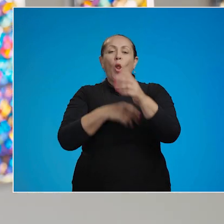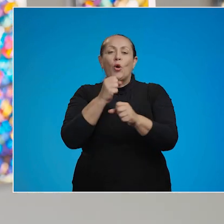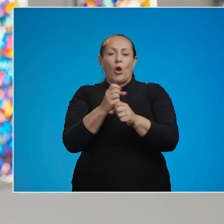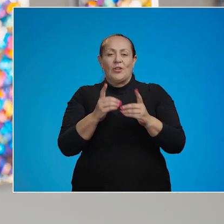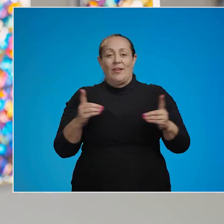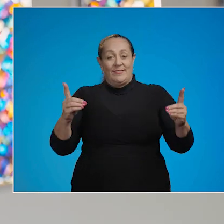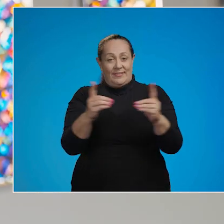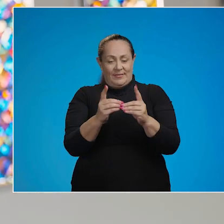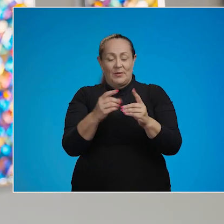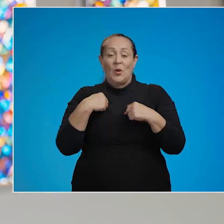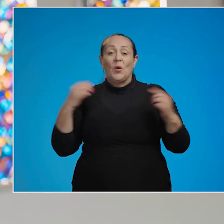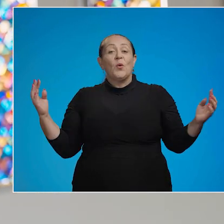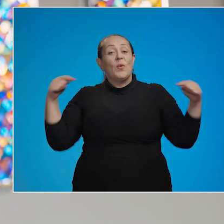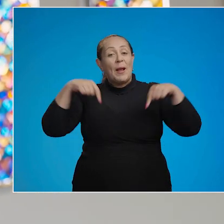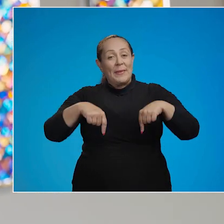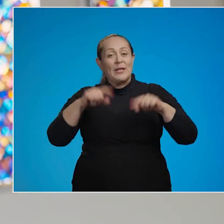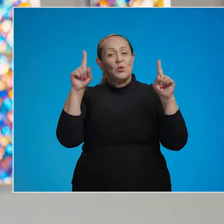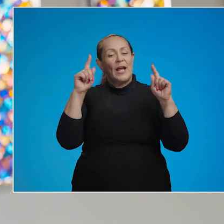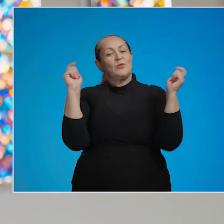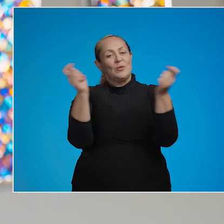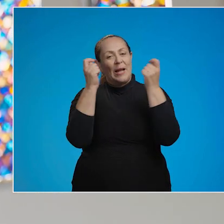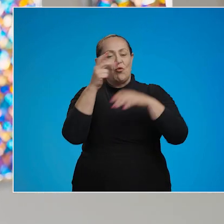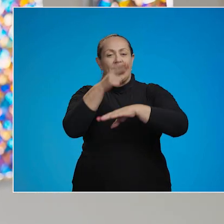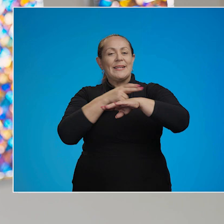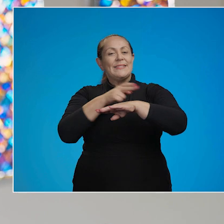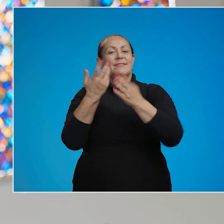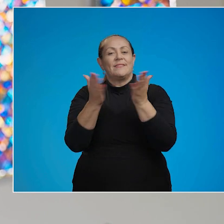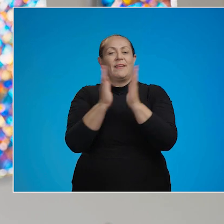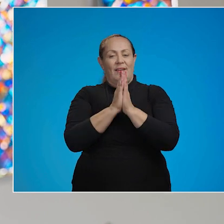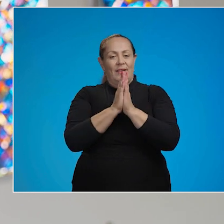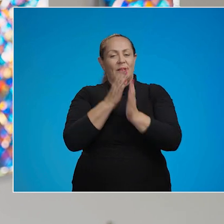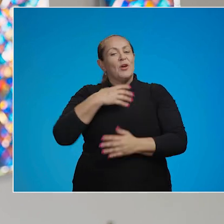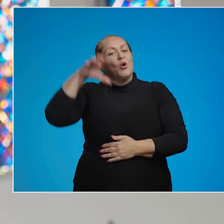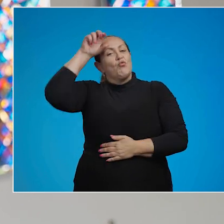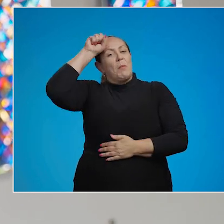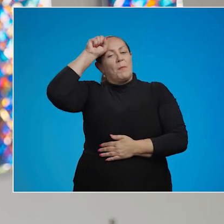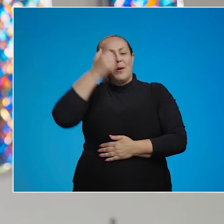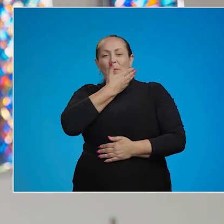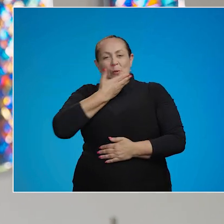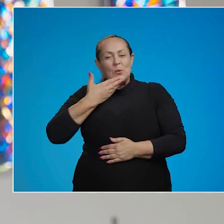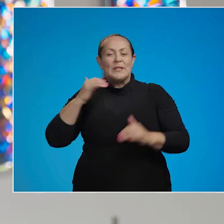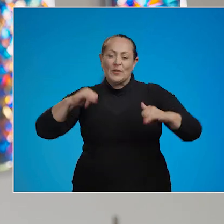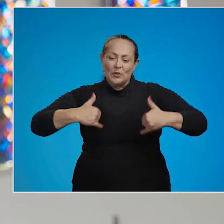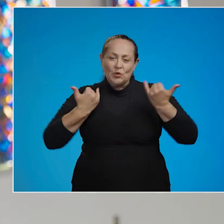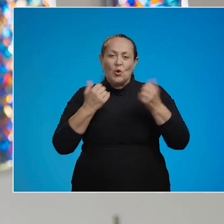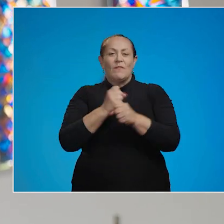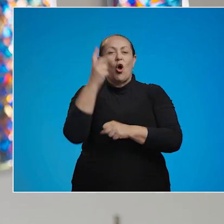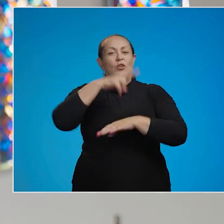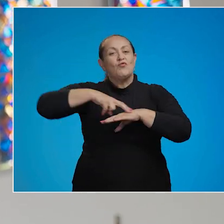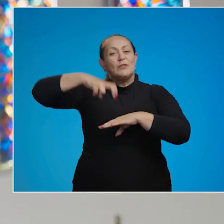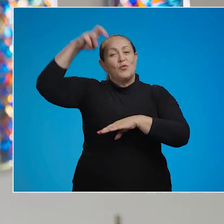as we come together today on this Easter Sunday, let's call to mind the beauty and the joy of God's